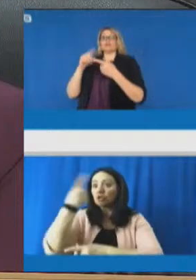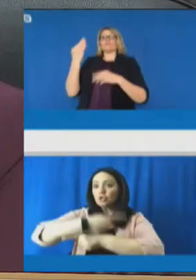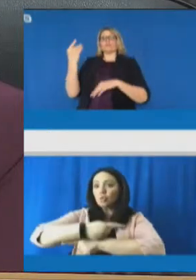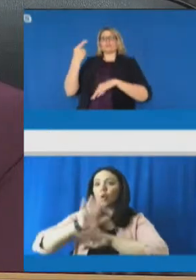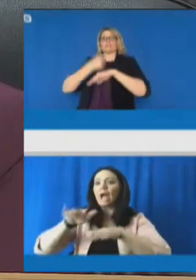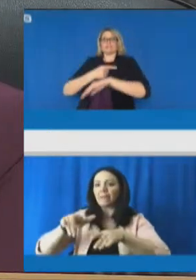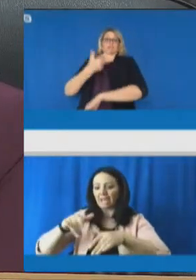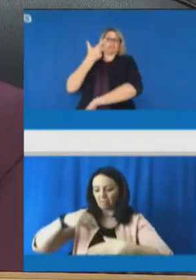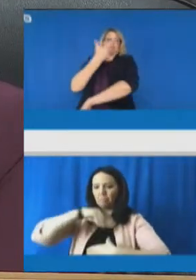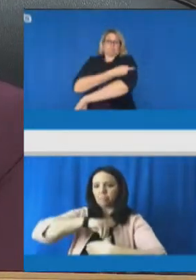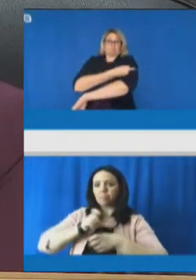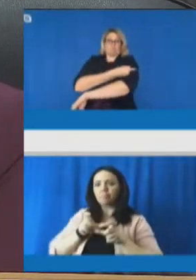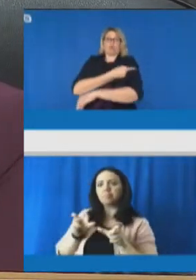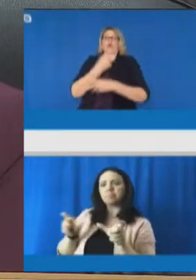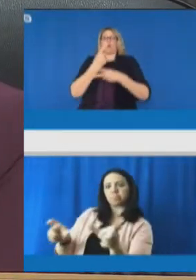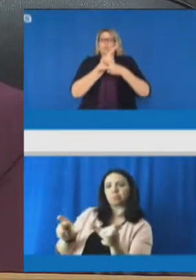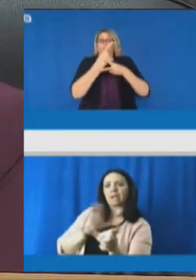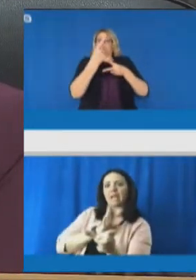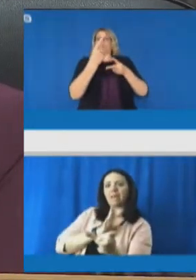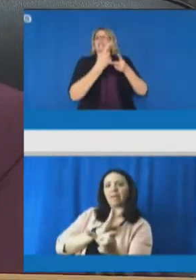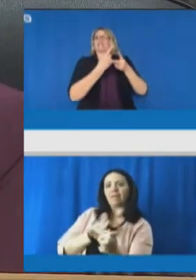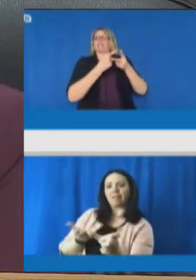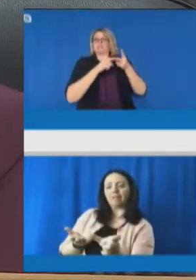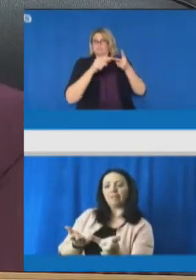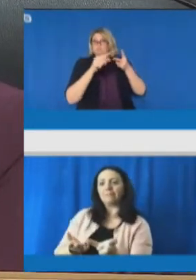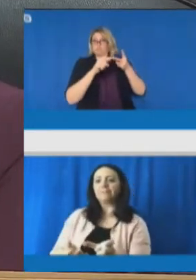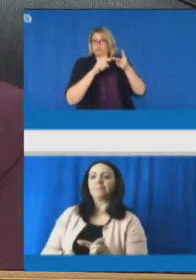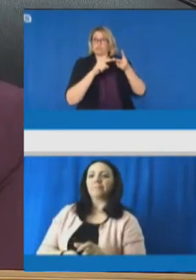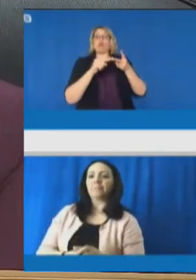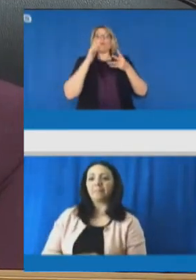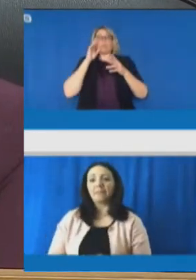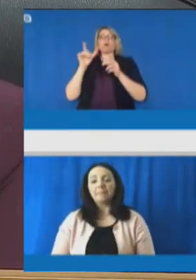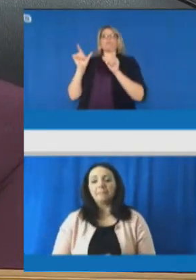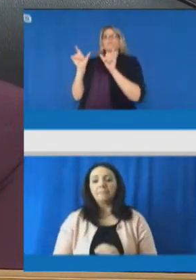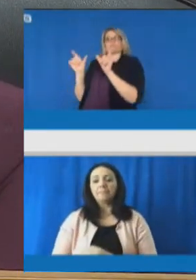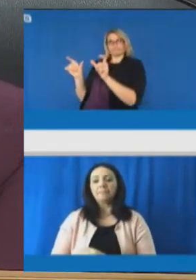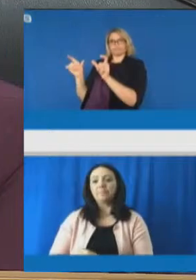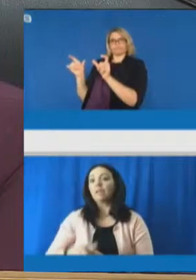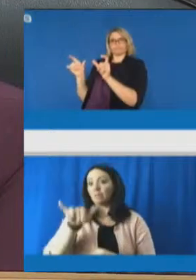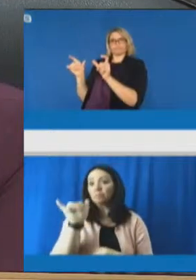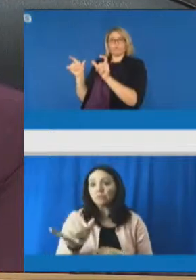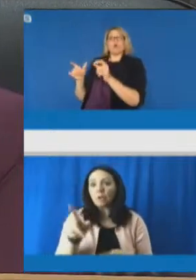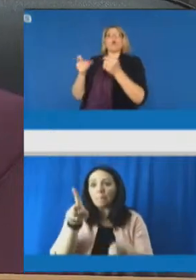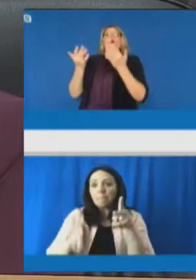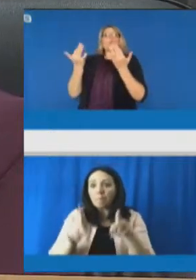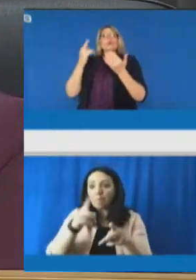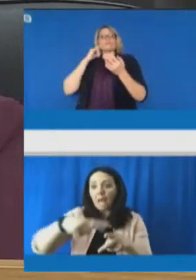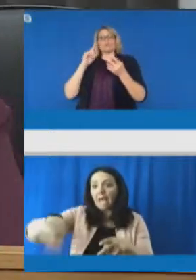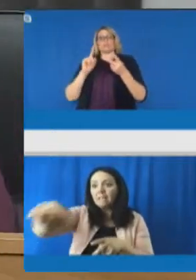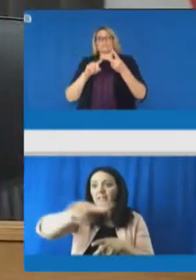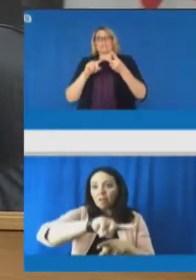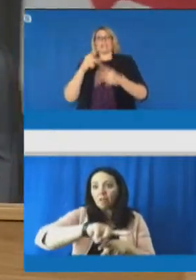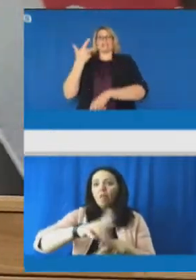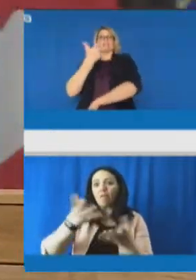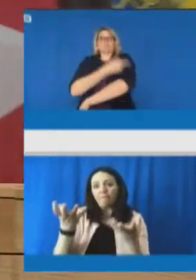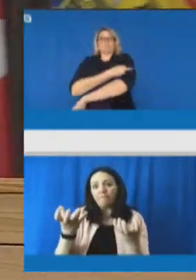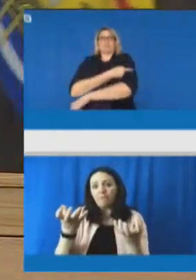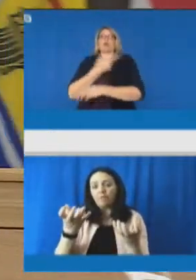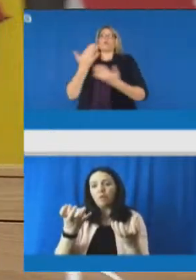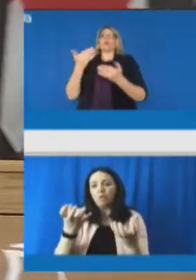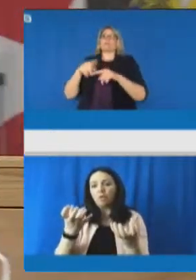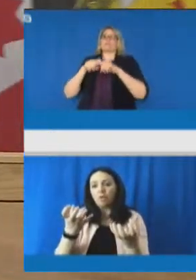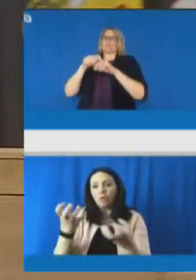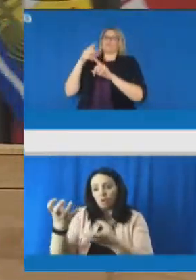are and what kind of measures we will have to continue to impose or not impose on those individuals. And just to build on